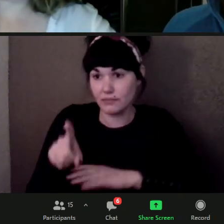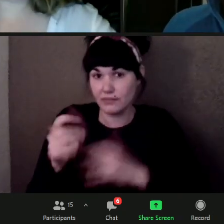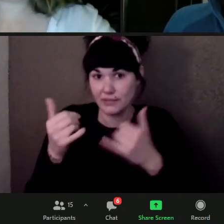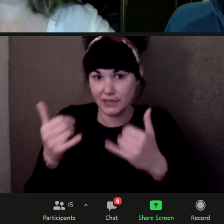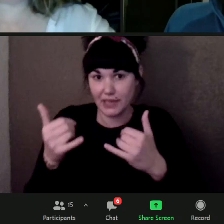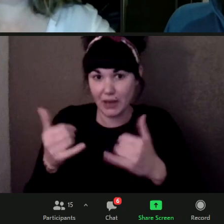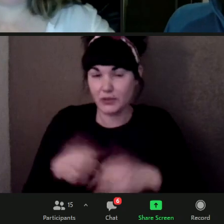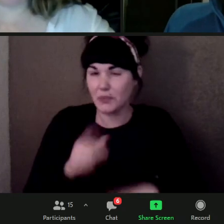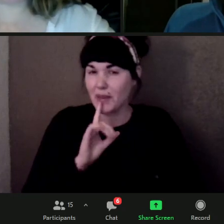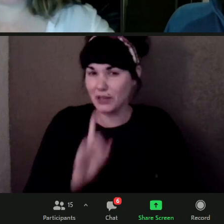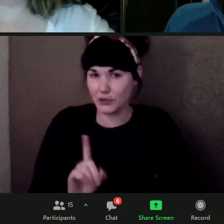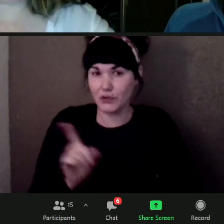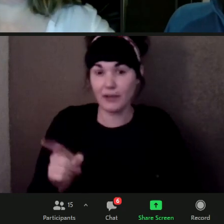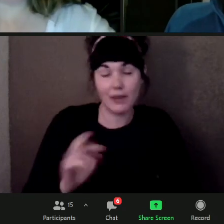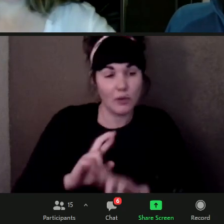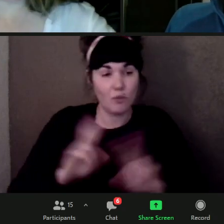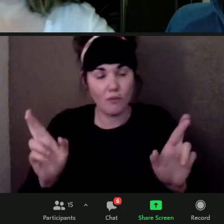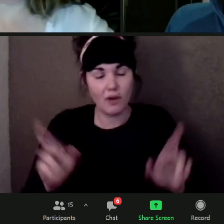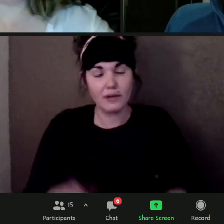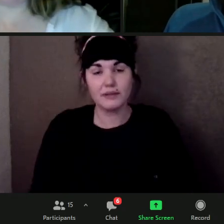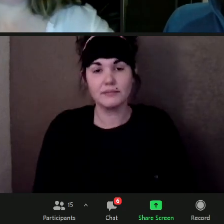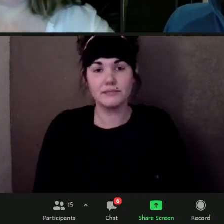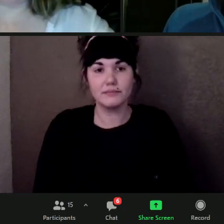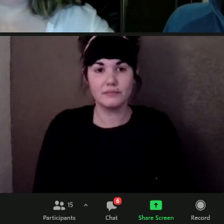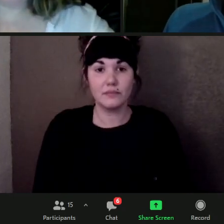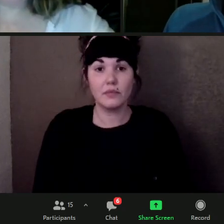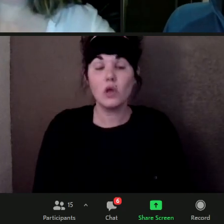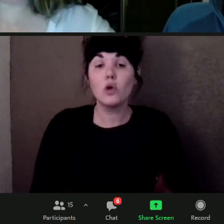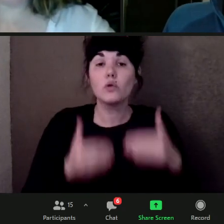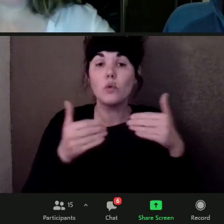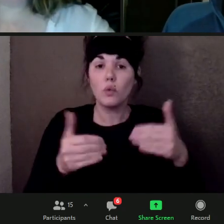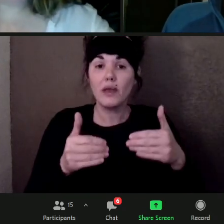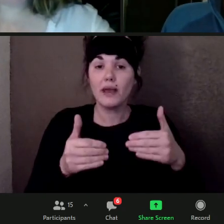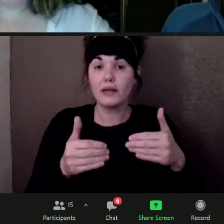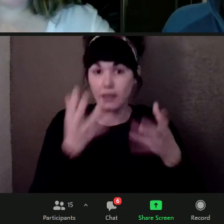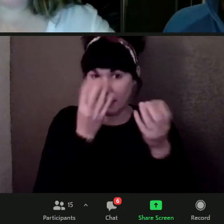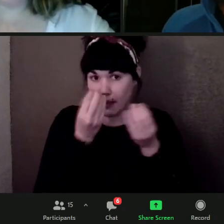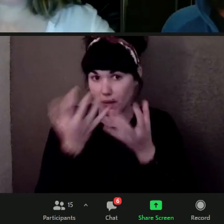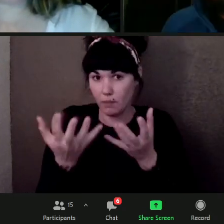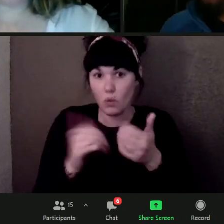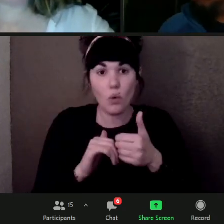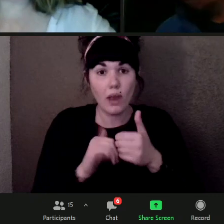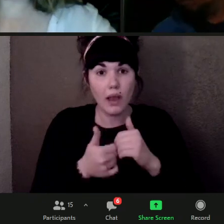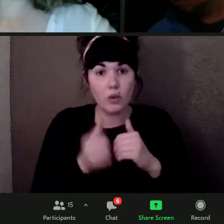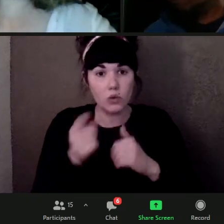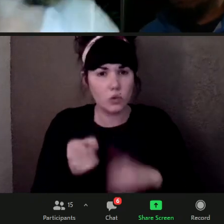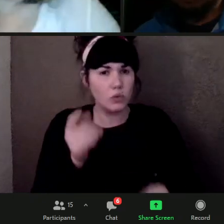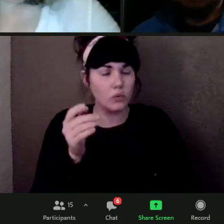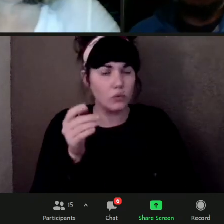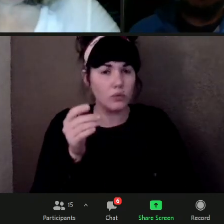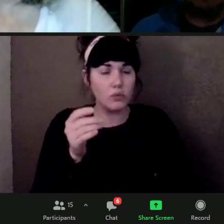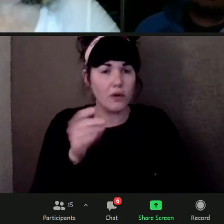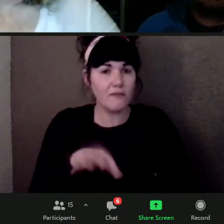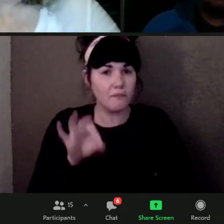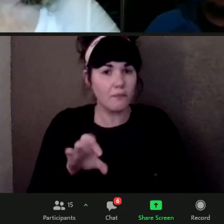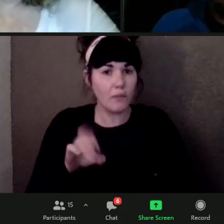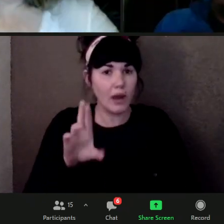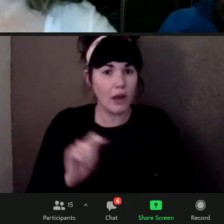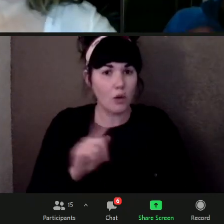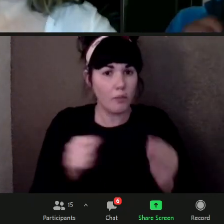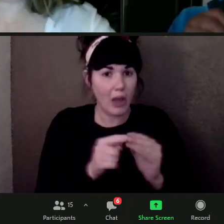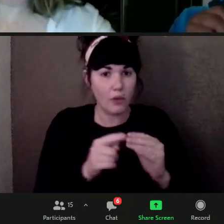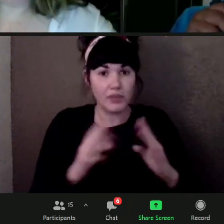by sharing with us how you heard about the town hall today. And maybe, what do you want